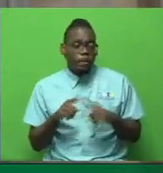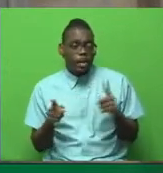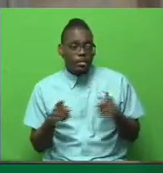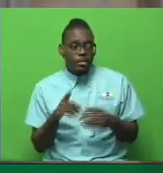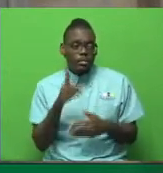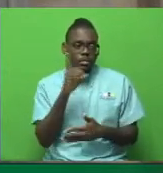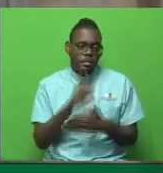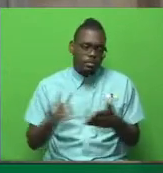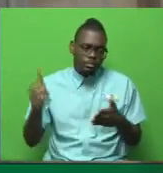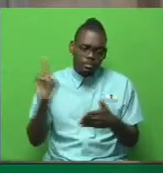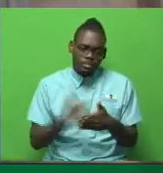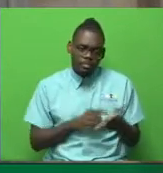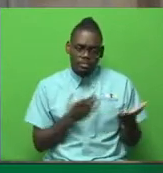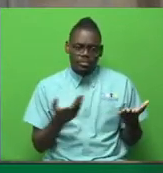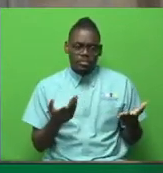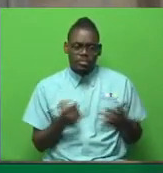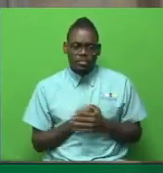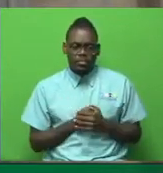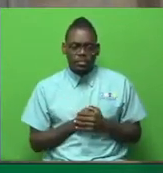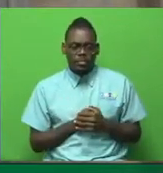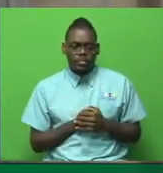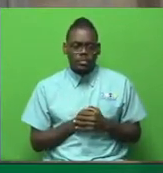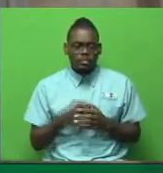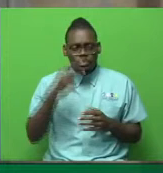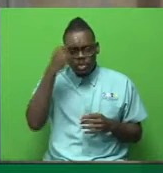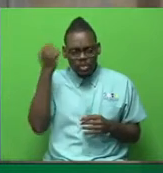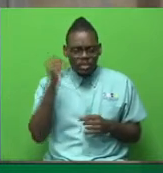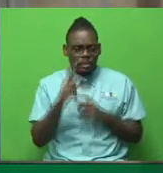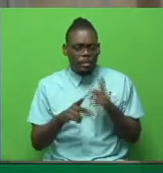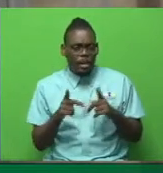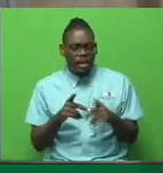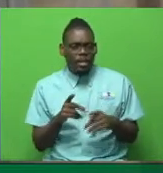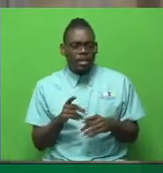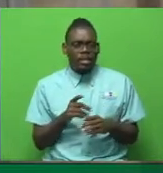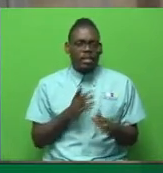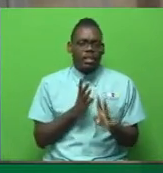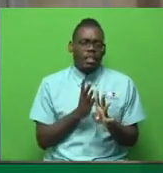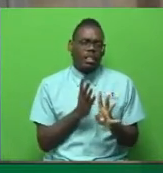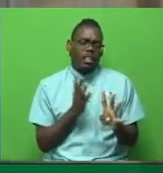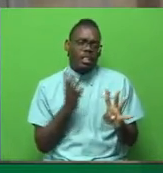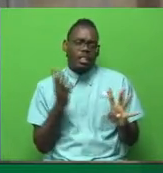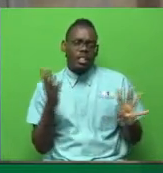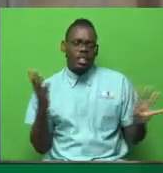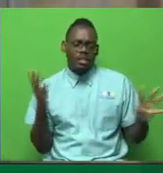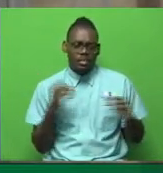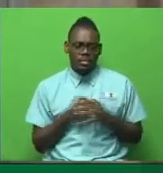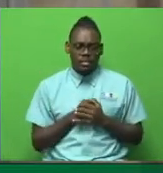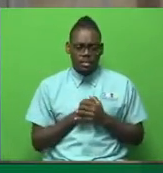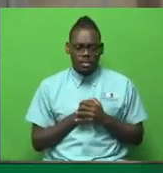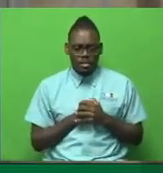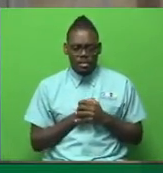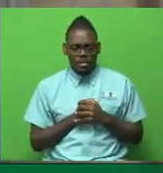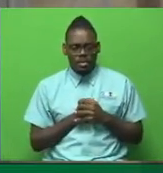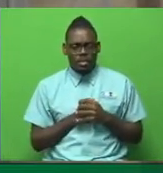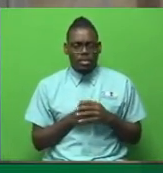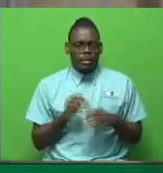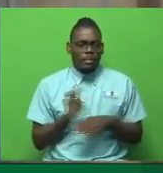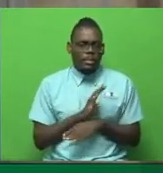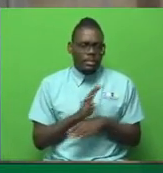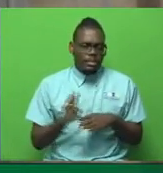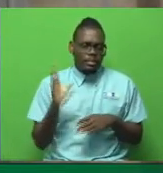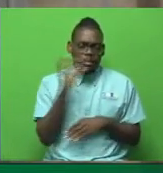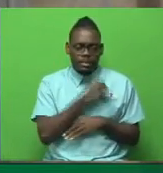there's a very low chance of getting covid-19 Outdoors fast food was banned because